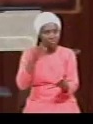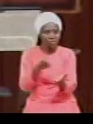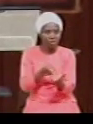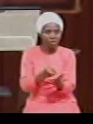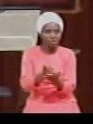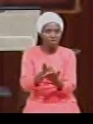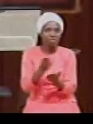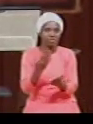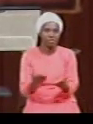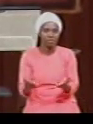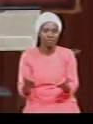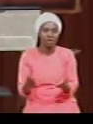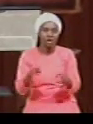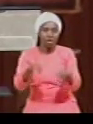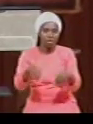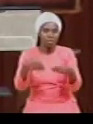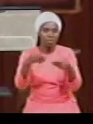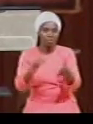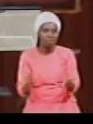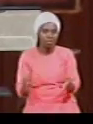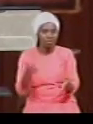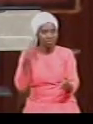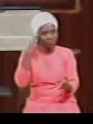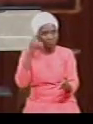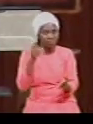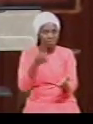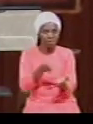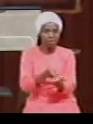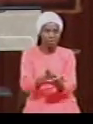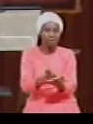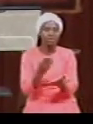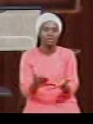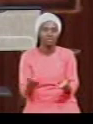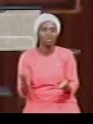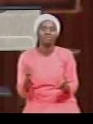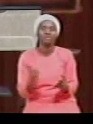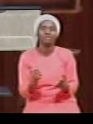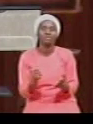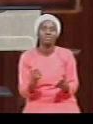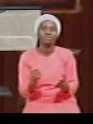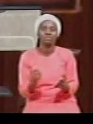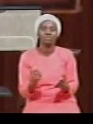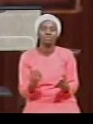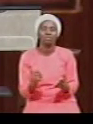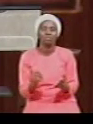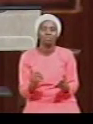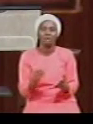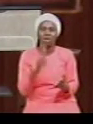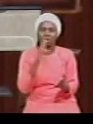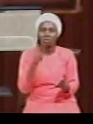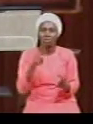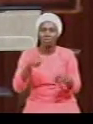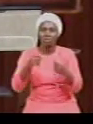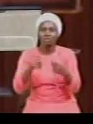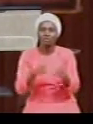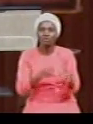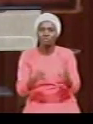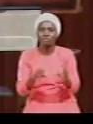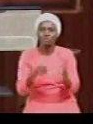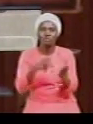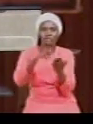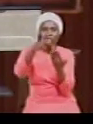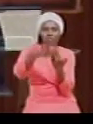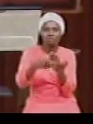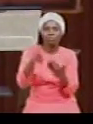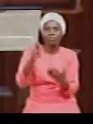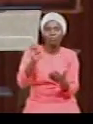things. Providing for honest things. Are you going to do retreat in your